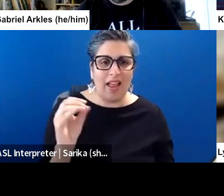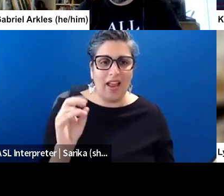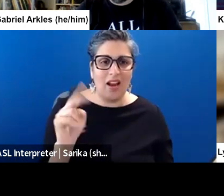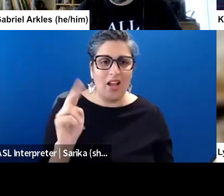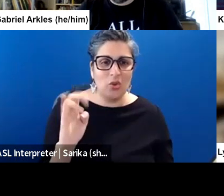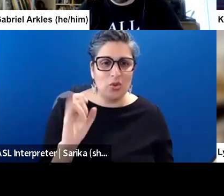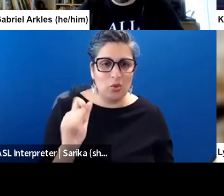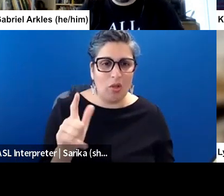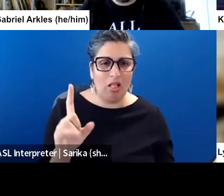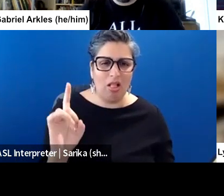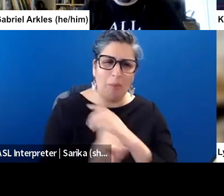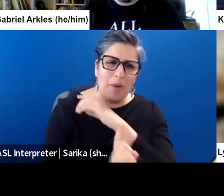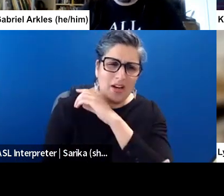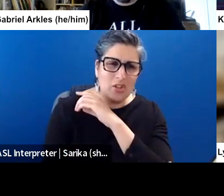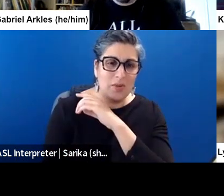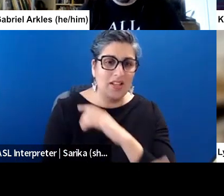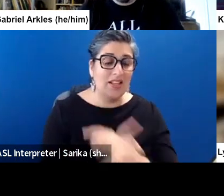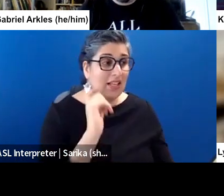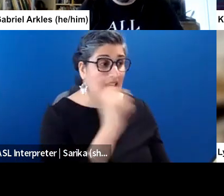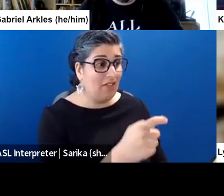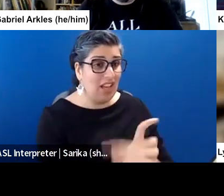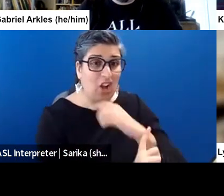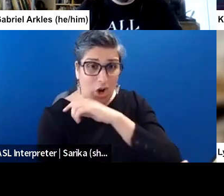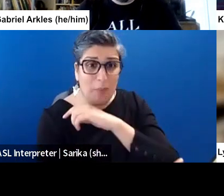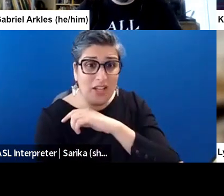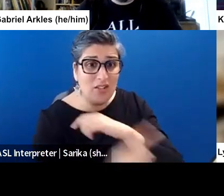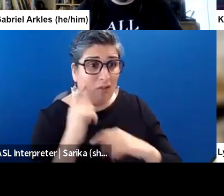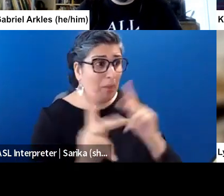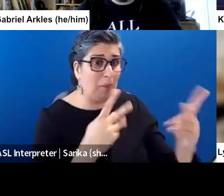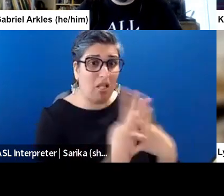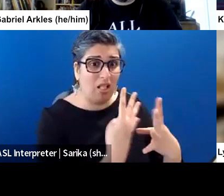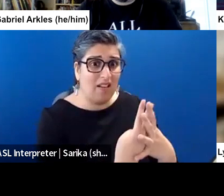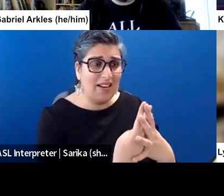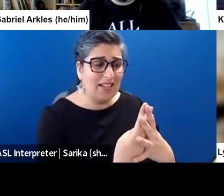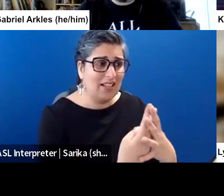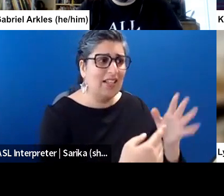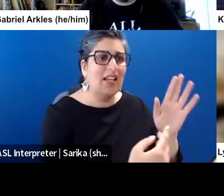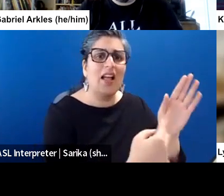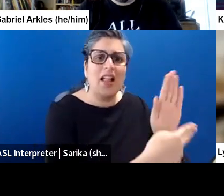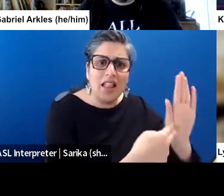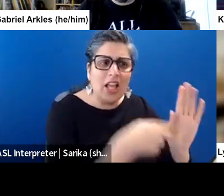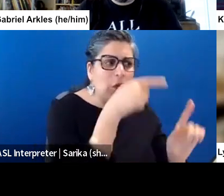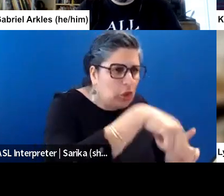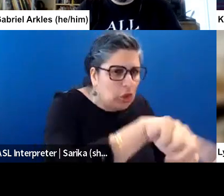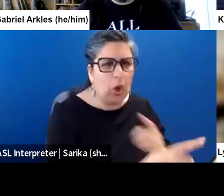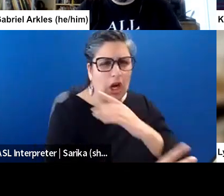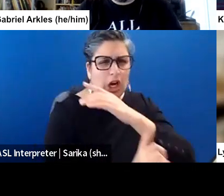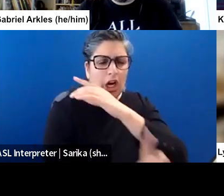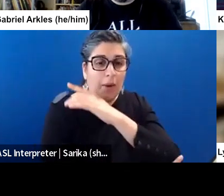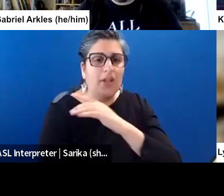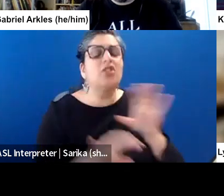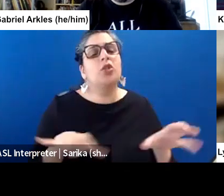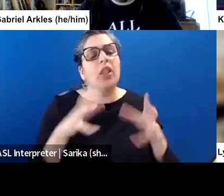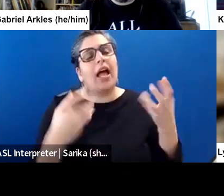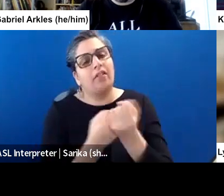locked away is telling us that we are garbage. So we do a lot around food justice. We're working with DC Justice Labs here in DC around that,